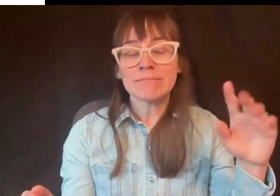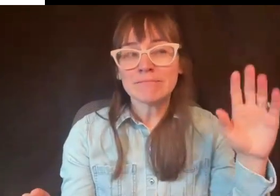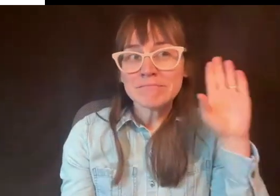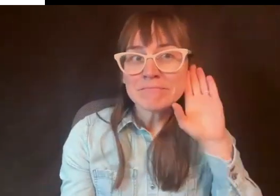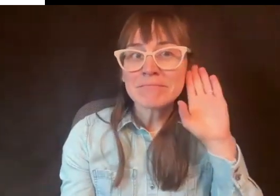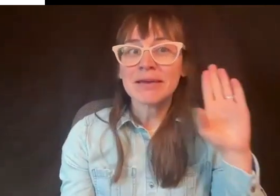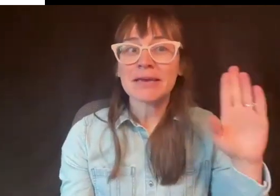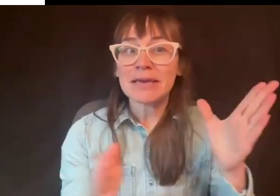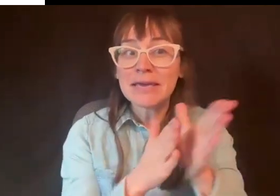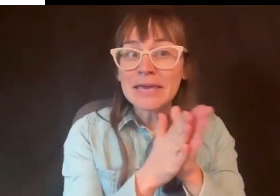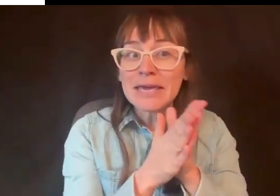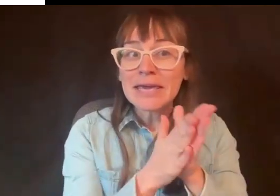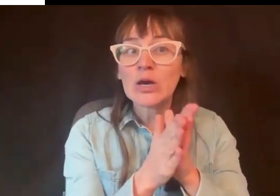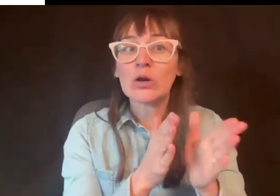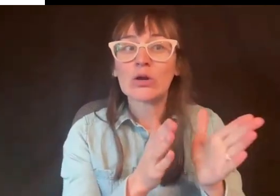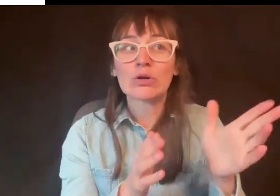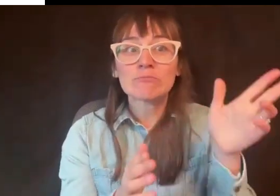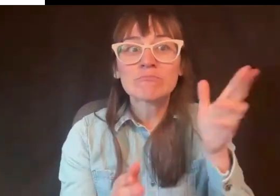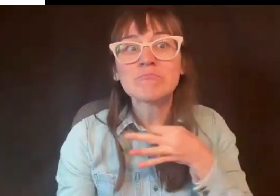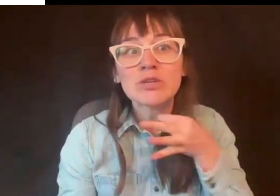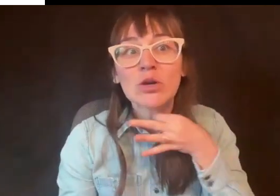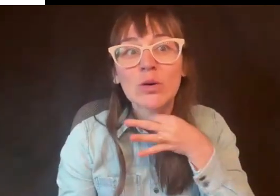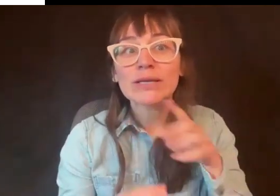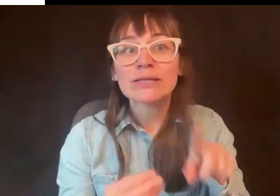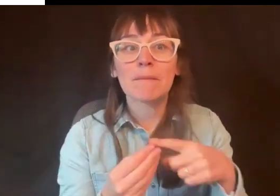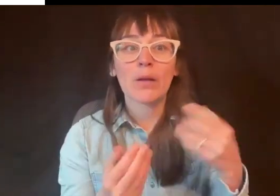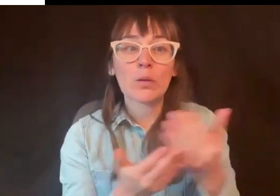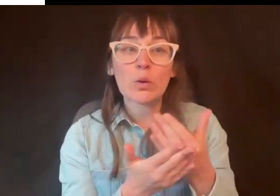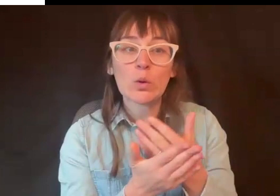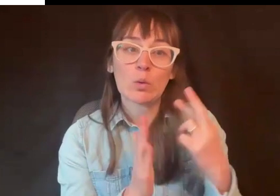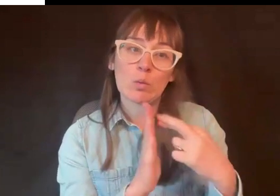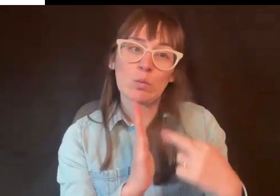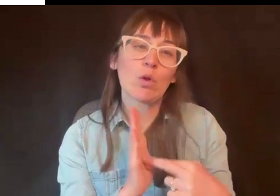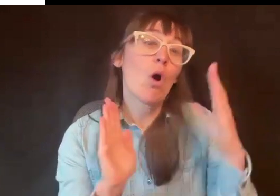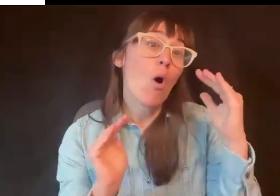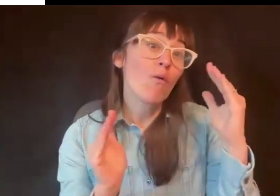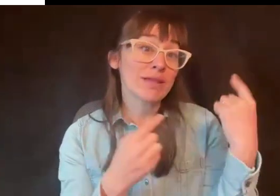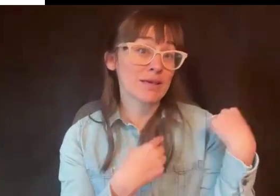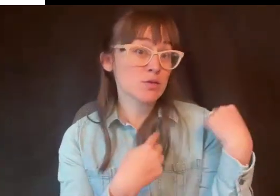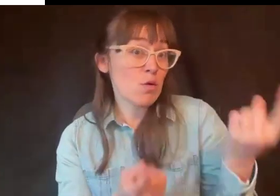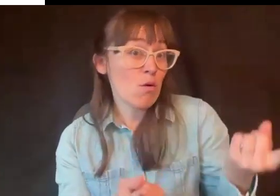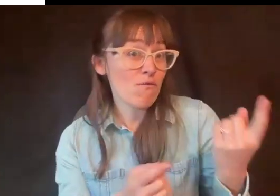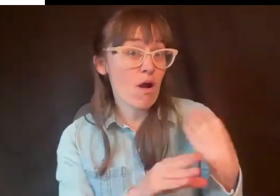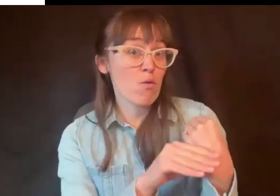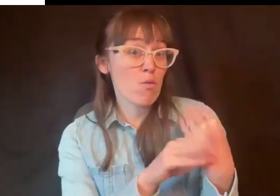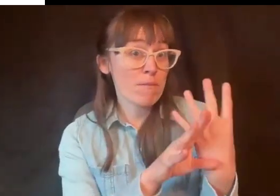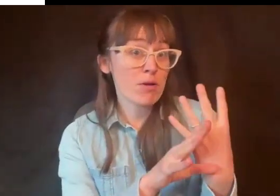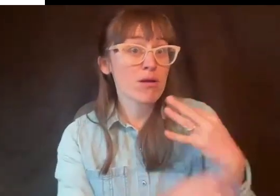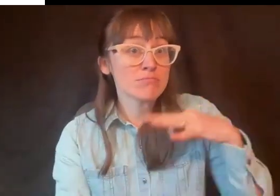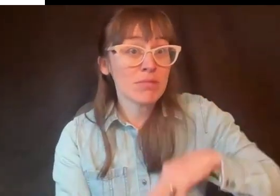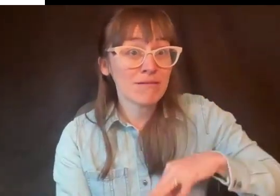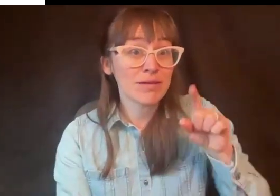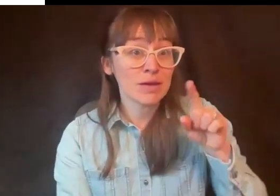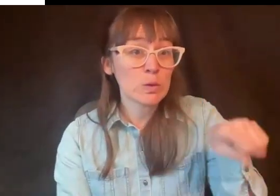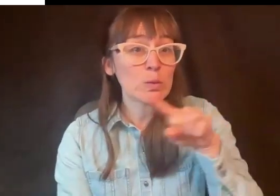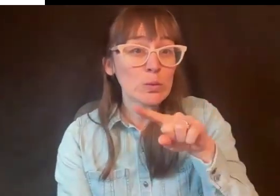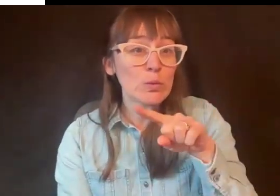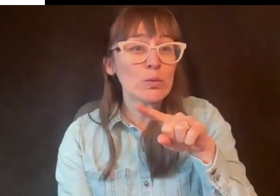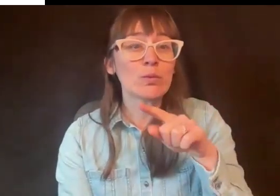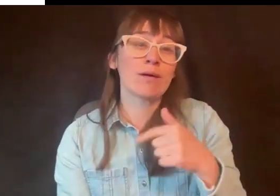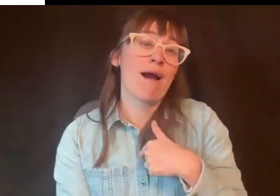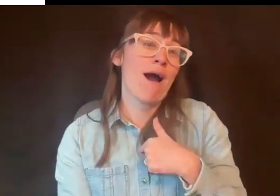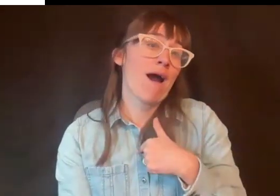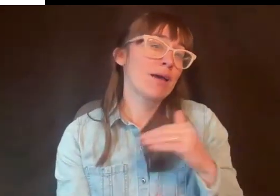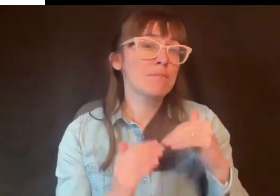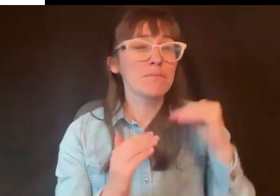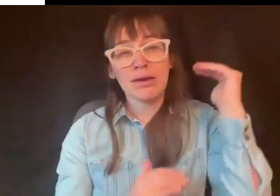regarding the new OAA rule, and we hope you found the webinars we've done to date helpful. And I am beyond